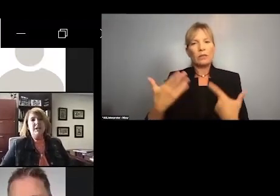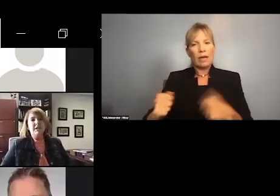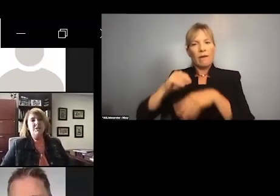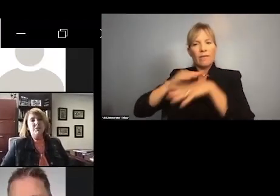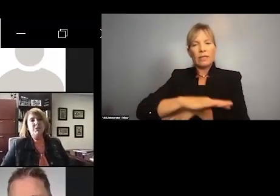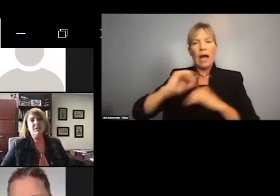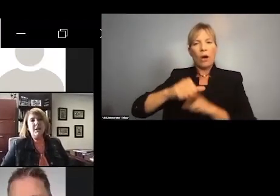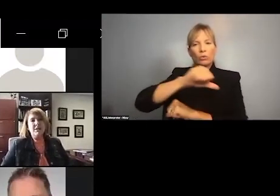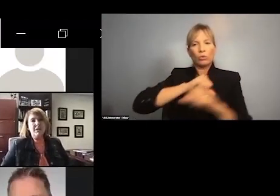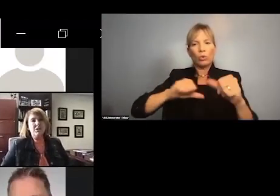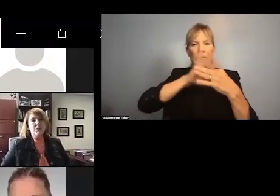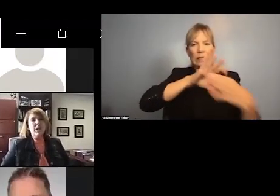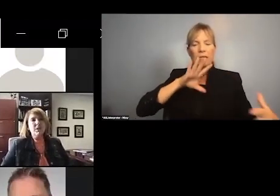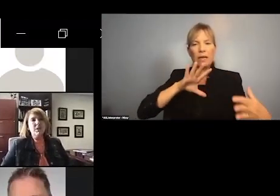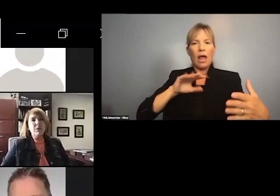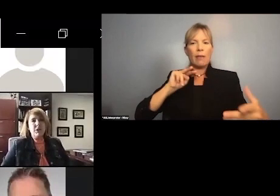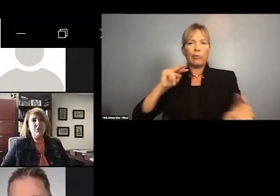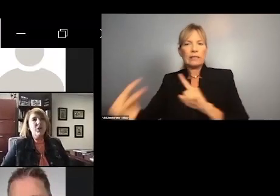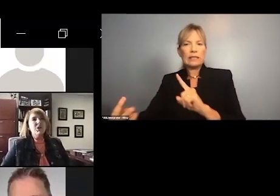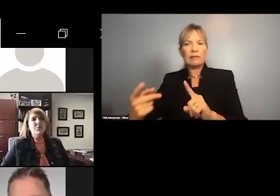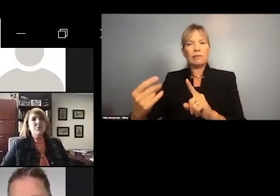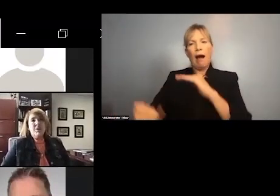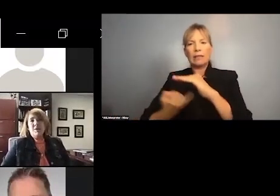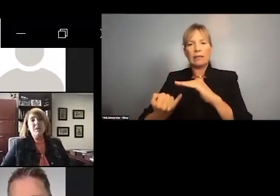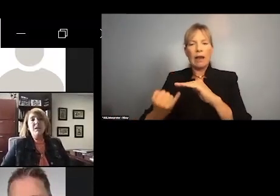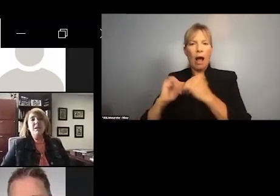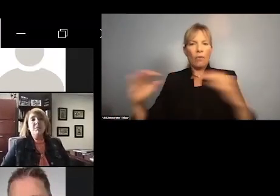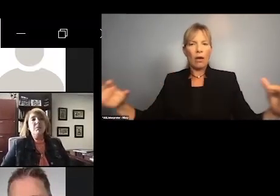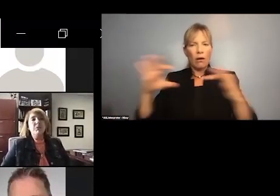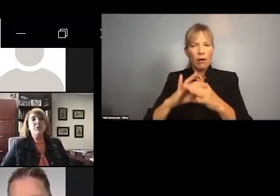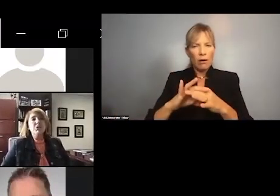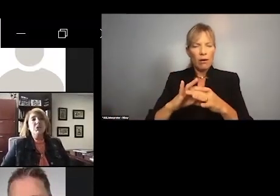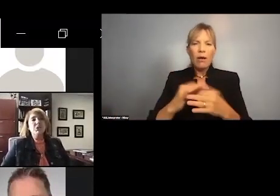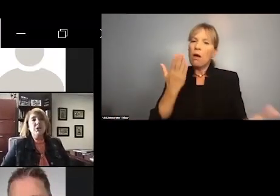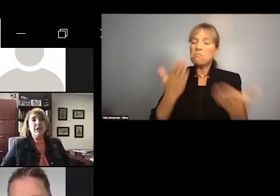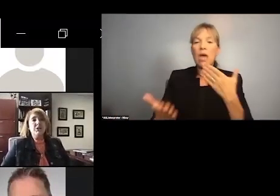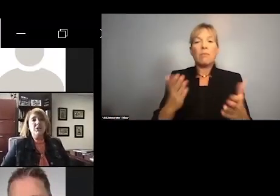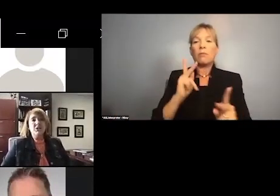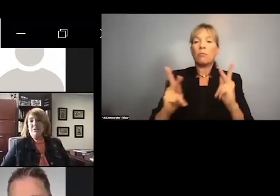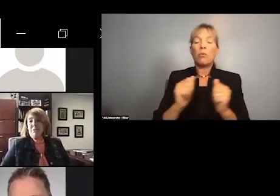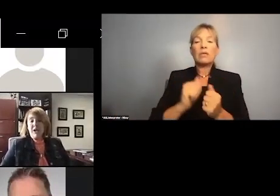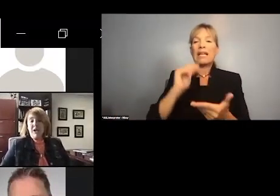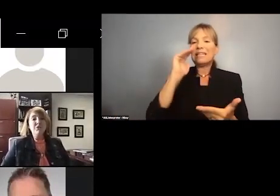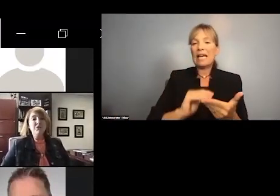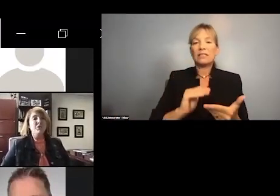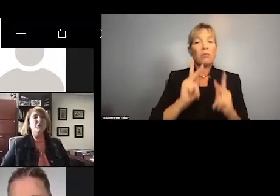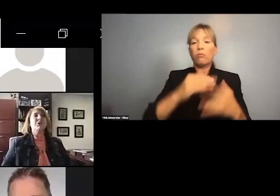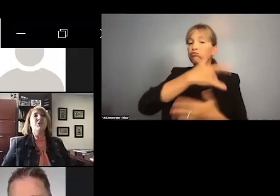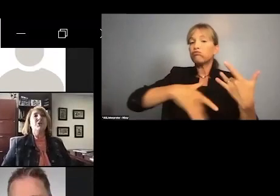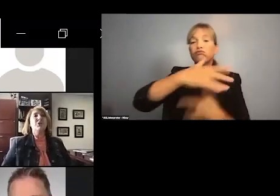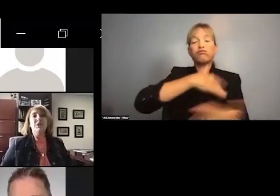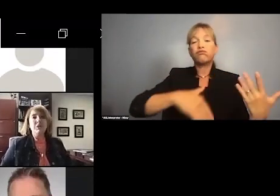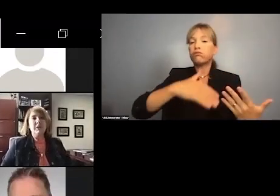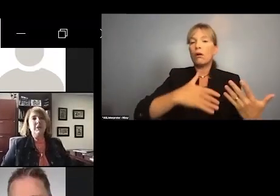how social disconnectedness and perceived isolation relate with each other. So it may be that people with few social connections are kind